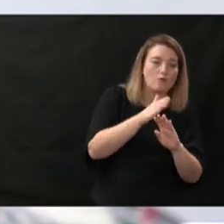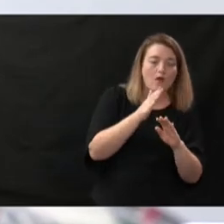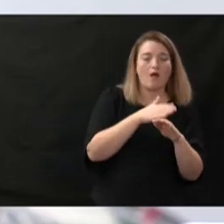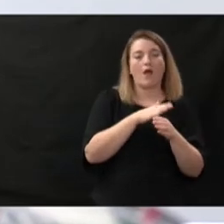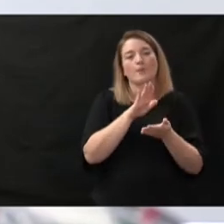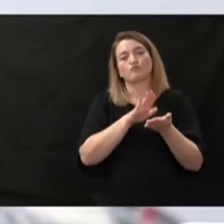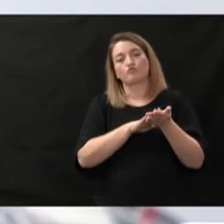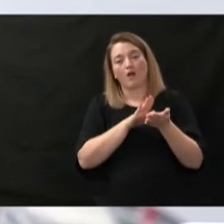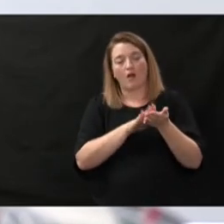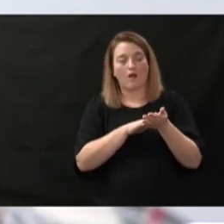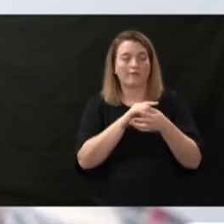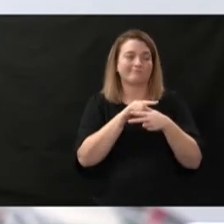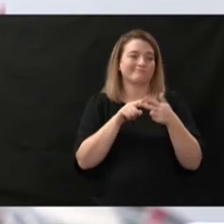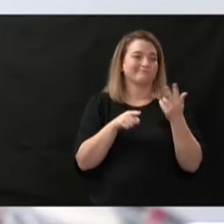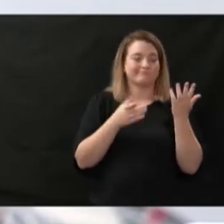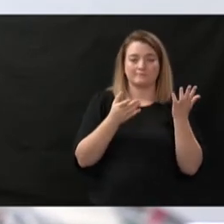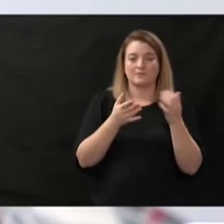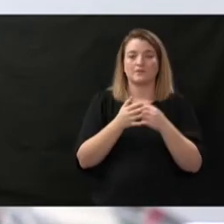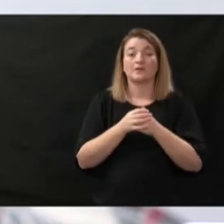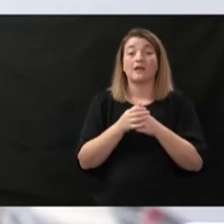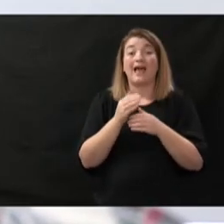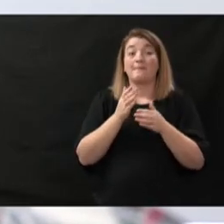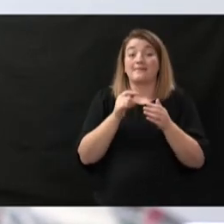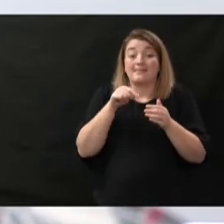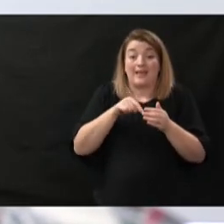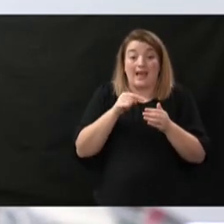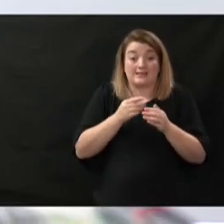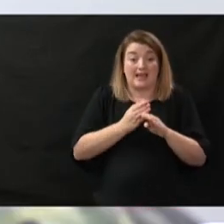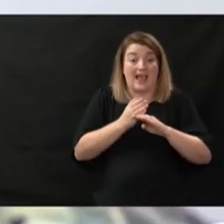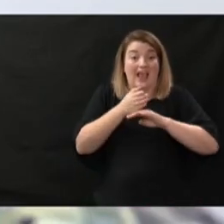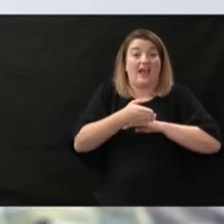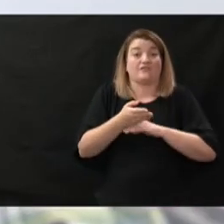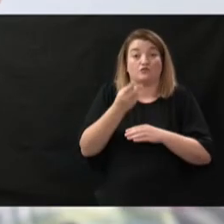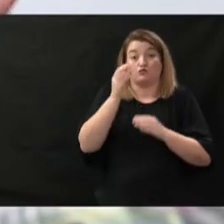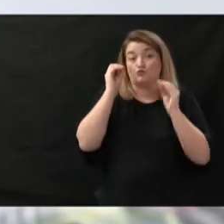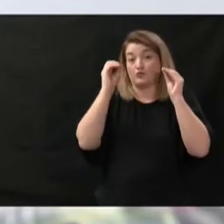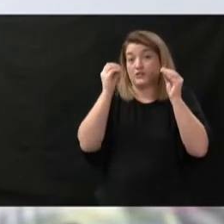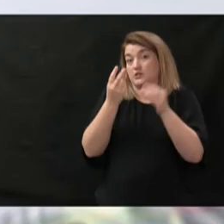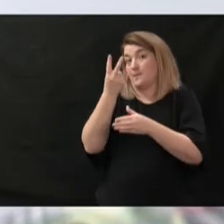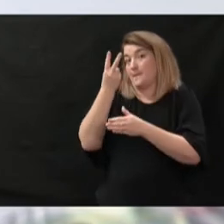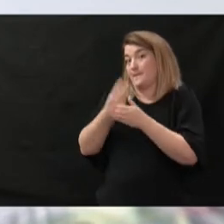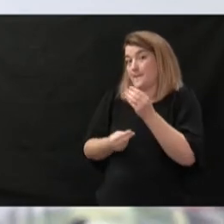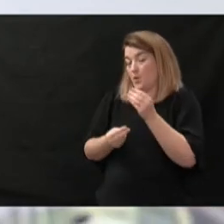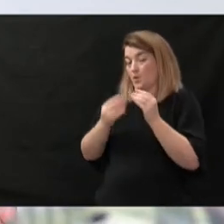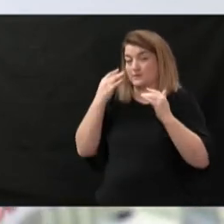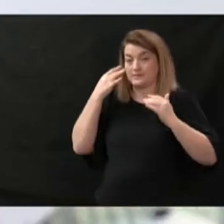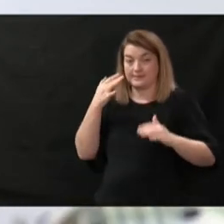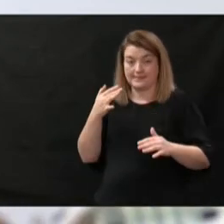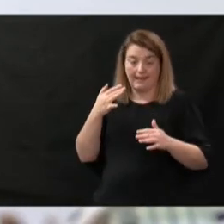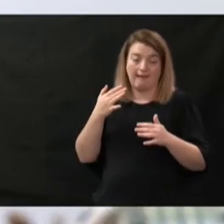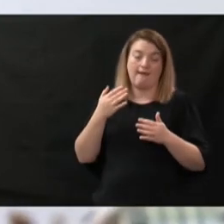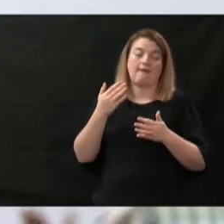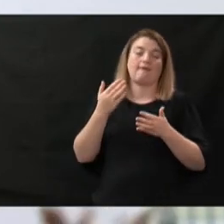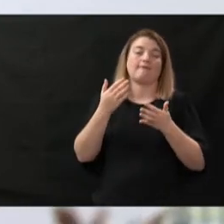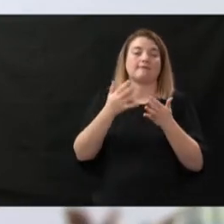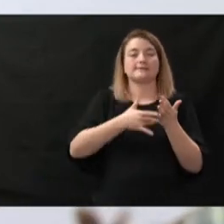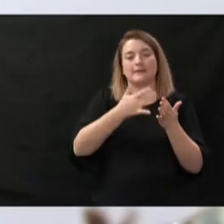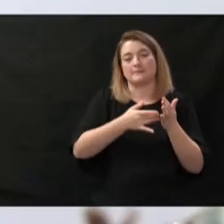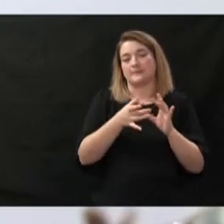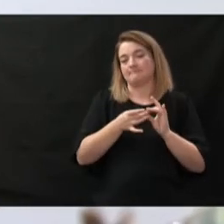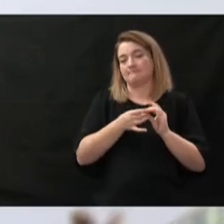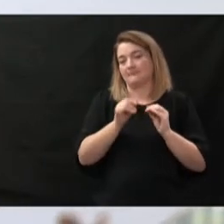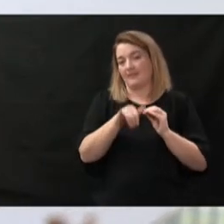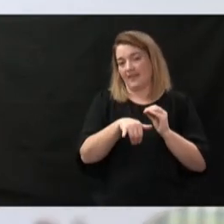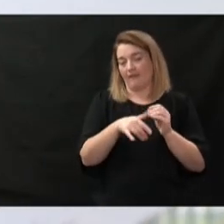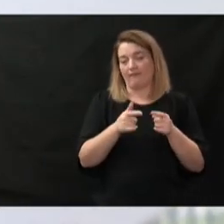both sounds. So it's just kind of a way, when I was learning all the vowel teams, it helped me